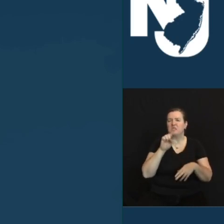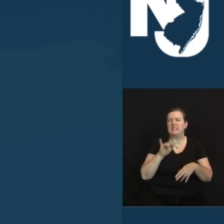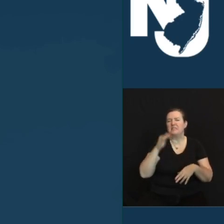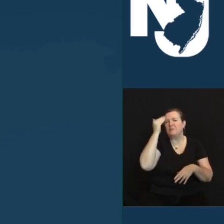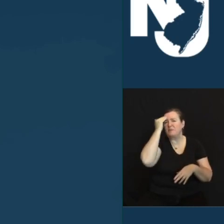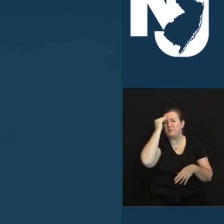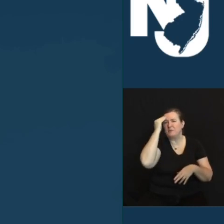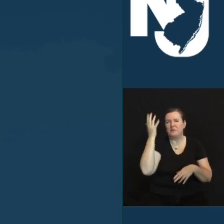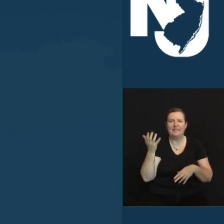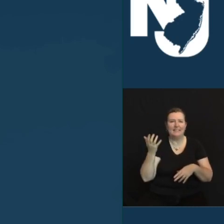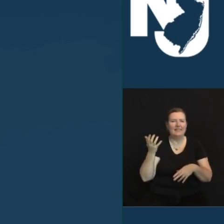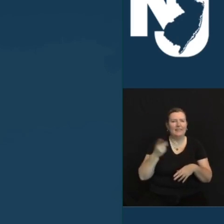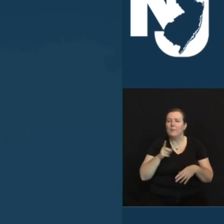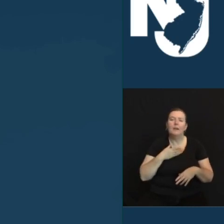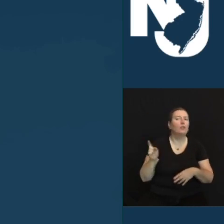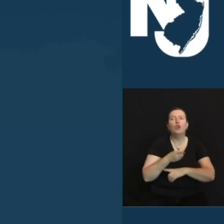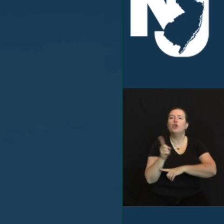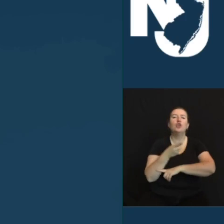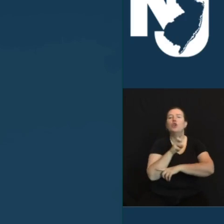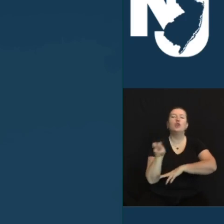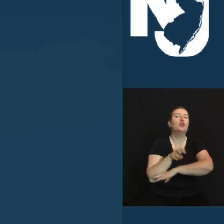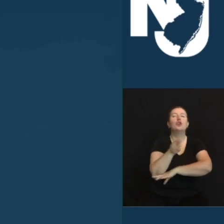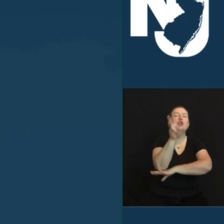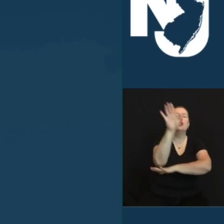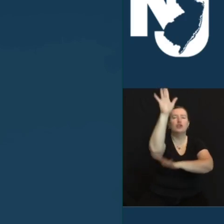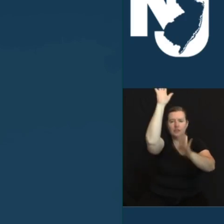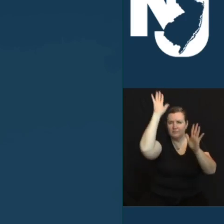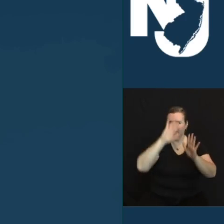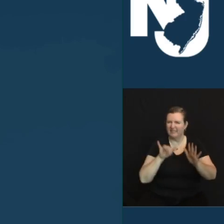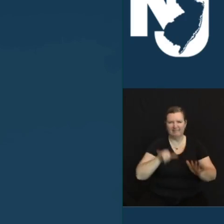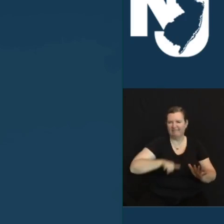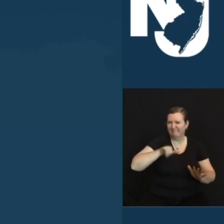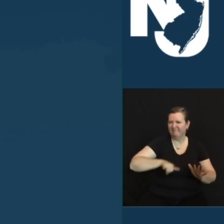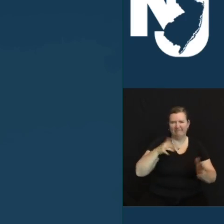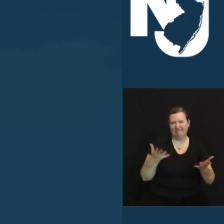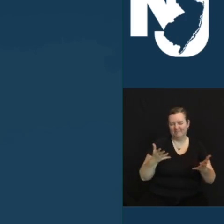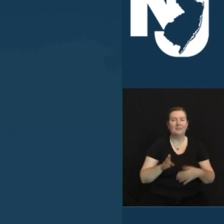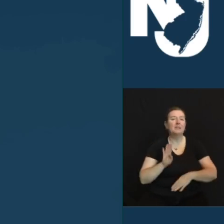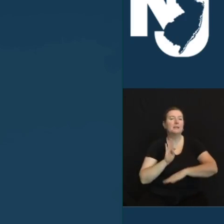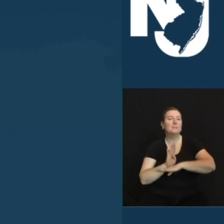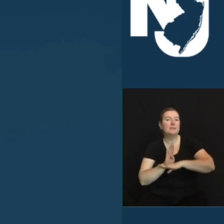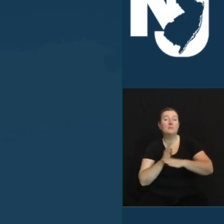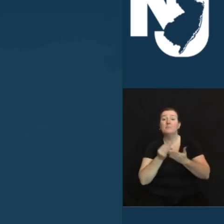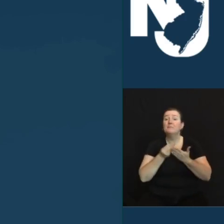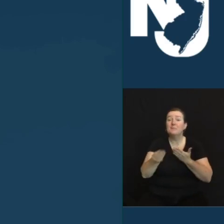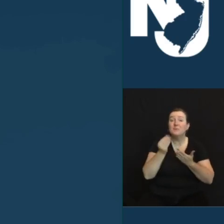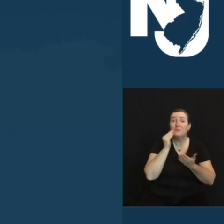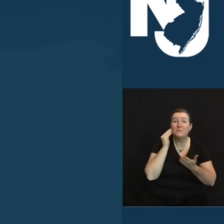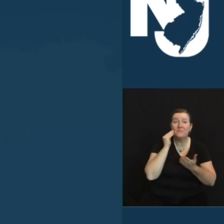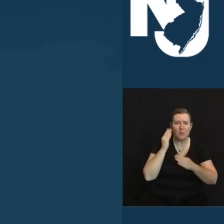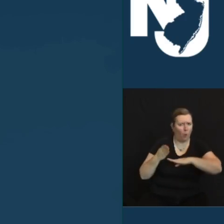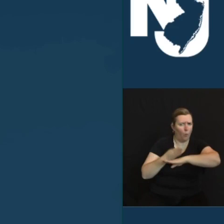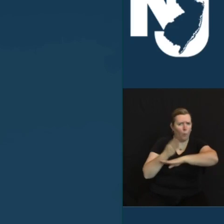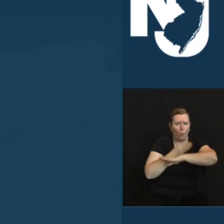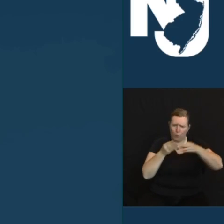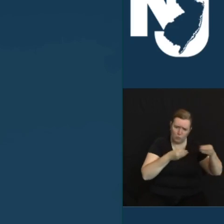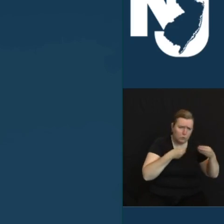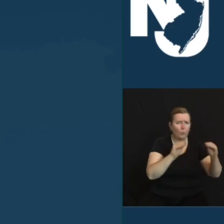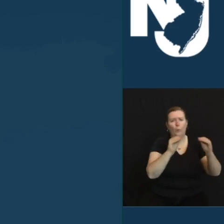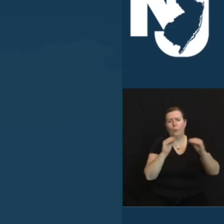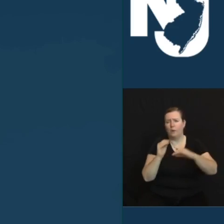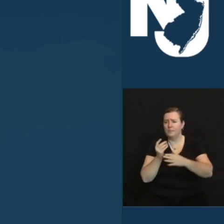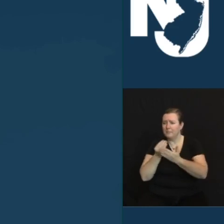estate appraiser and later on buying, fixing up, and selling houses. Even in the toughest of times, Vinny showed an